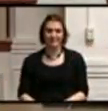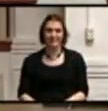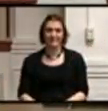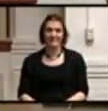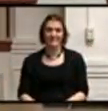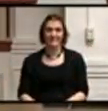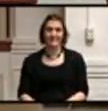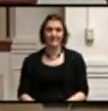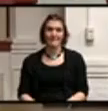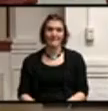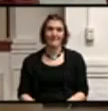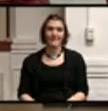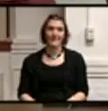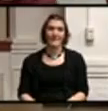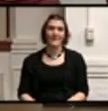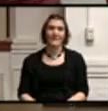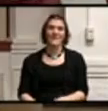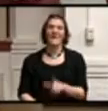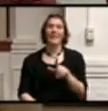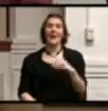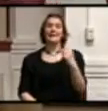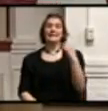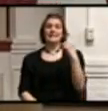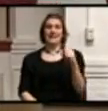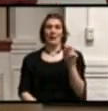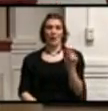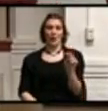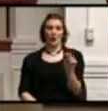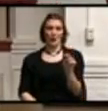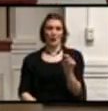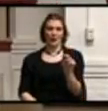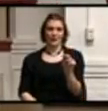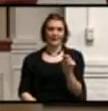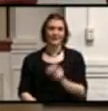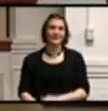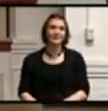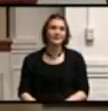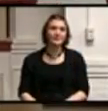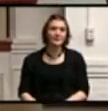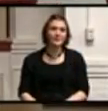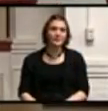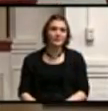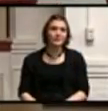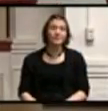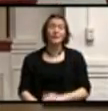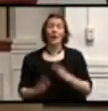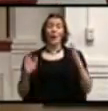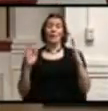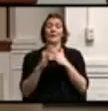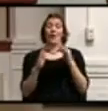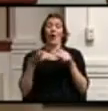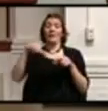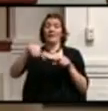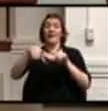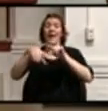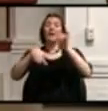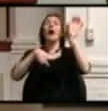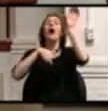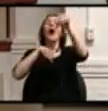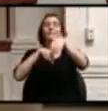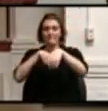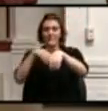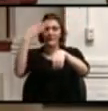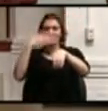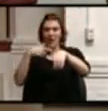And this would be just be a south elevation, or the south perspective, so town hall in the back and then the building wrapping